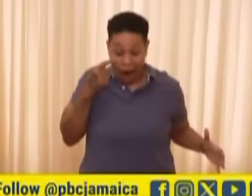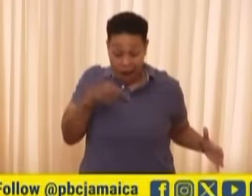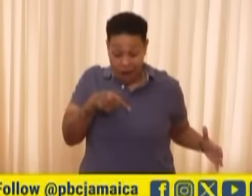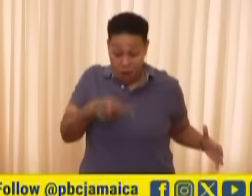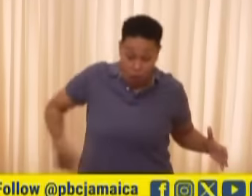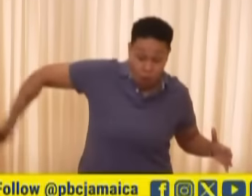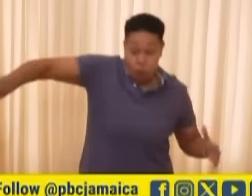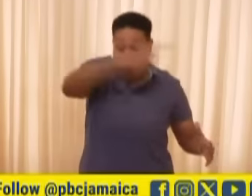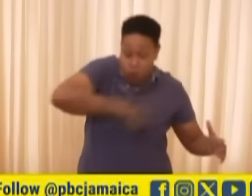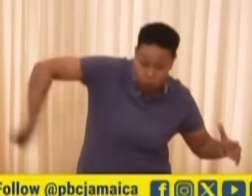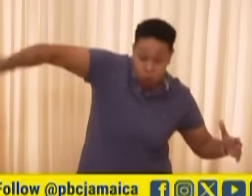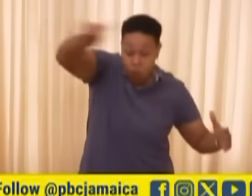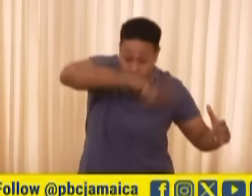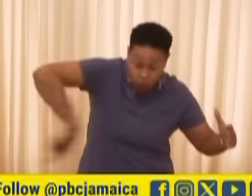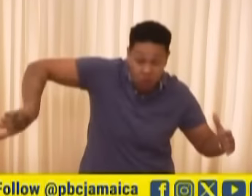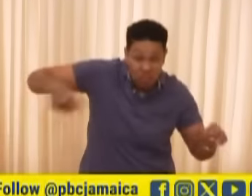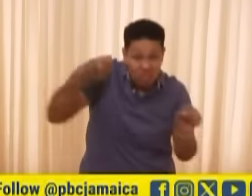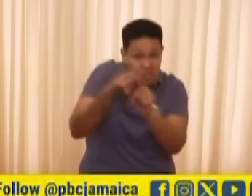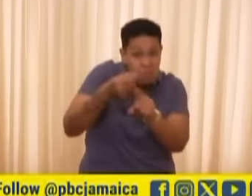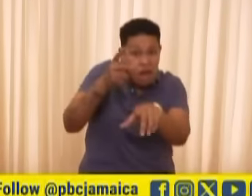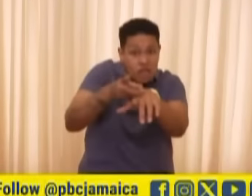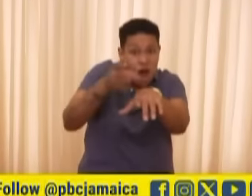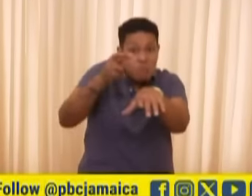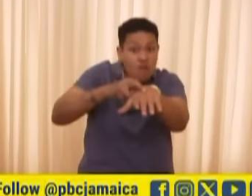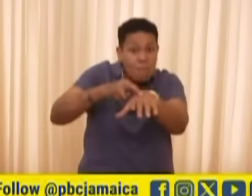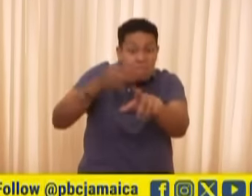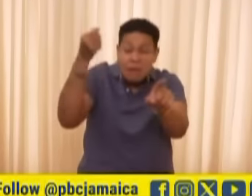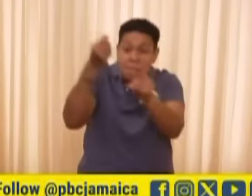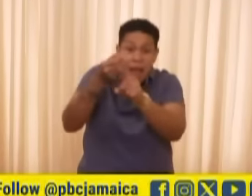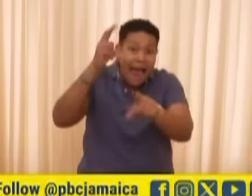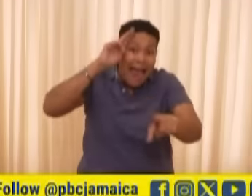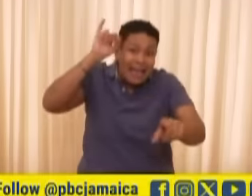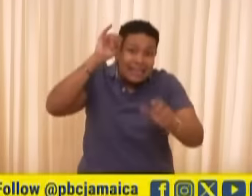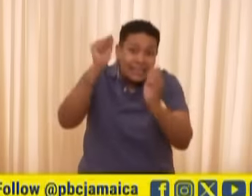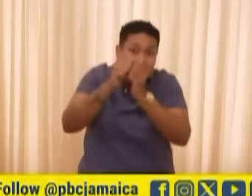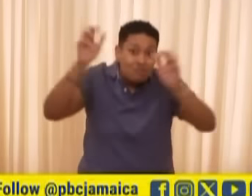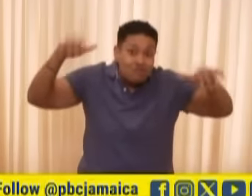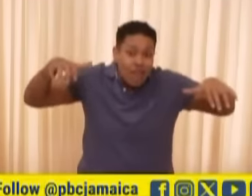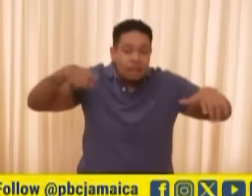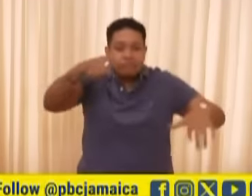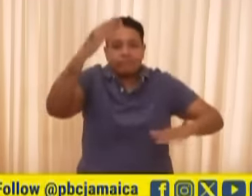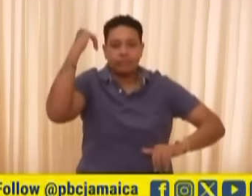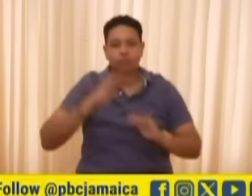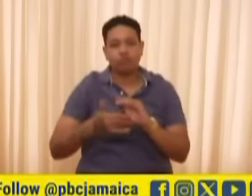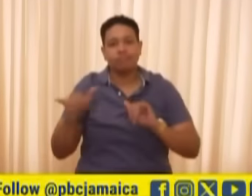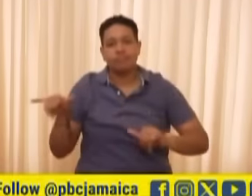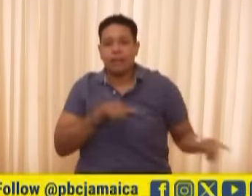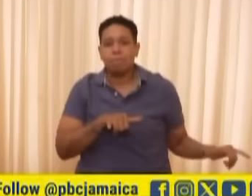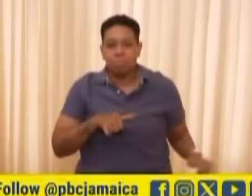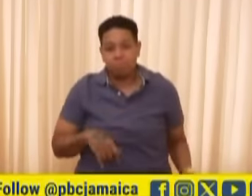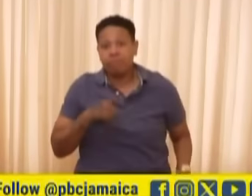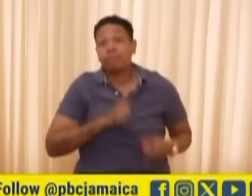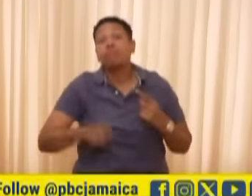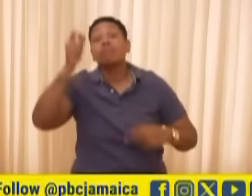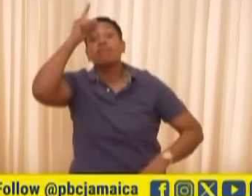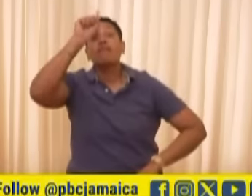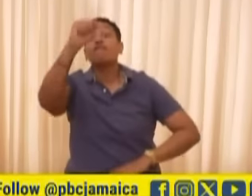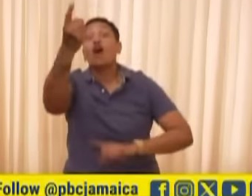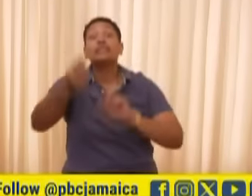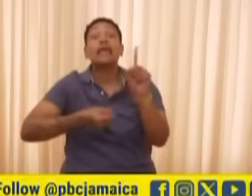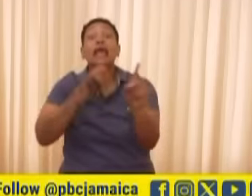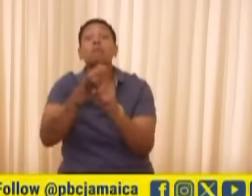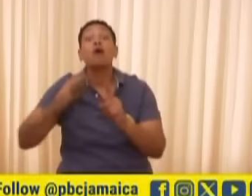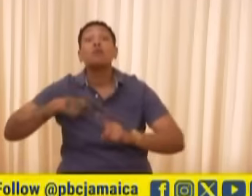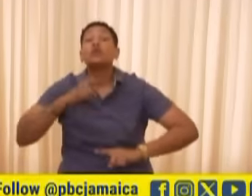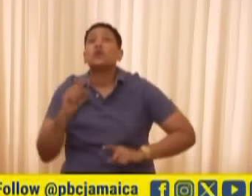Dominican Republic and Haiti with significant rainfall. We should expect the same. So the first impact that we